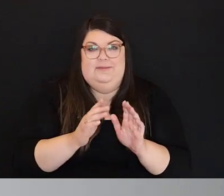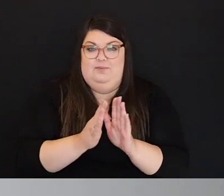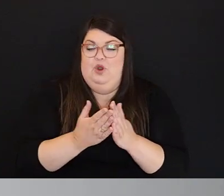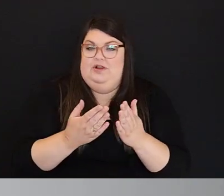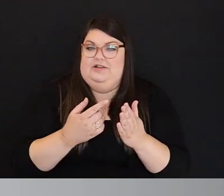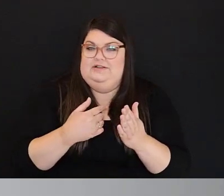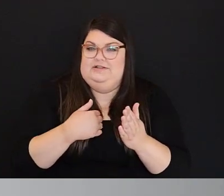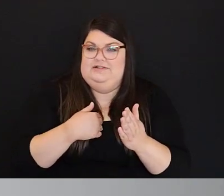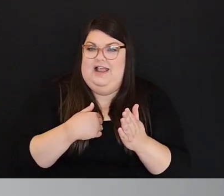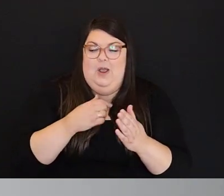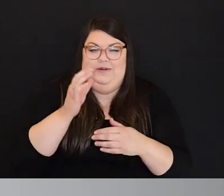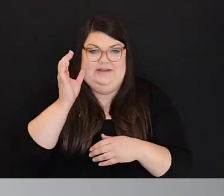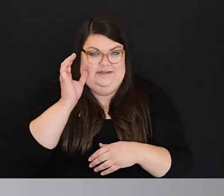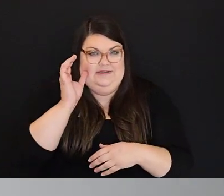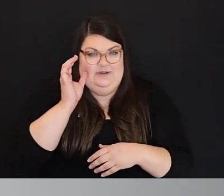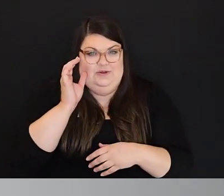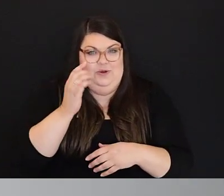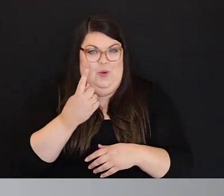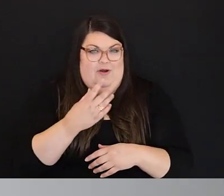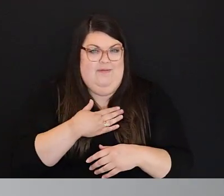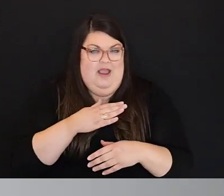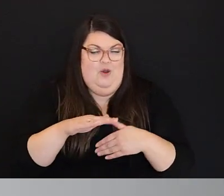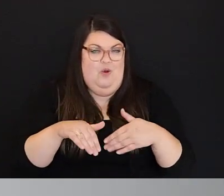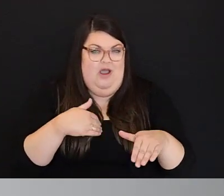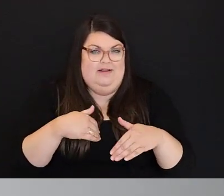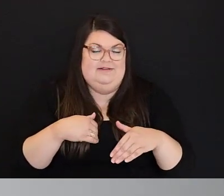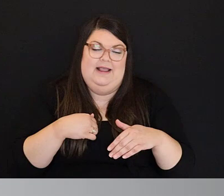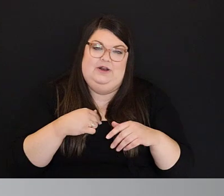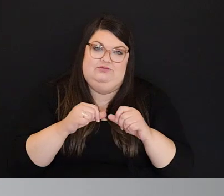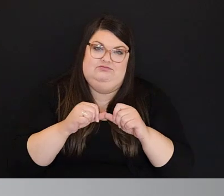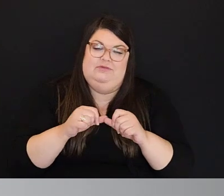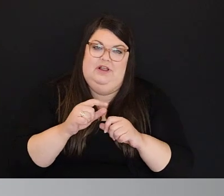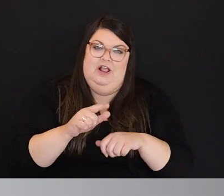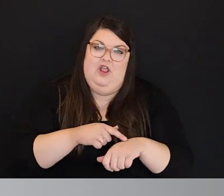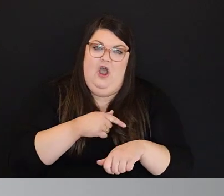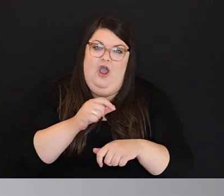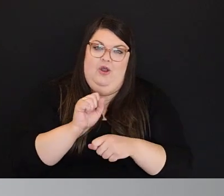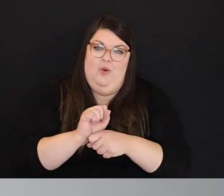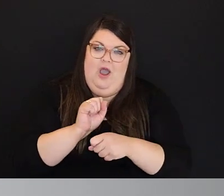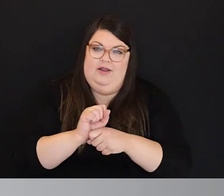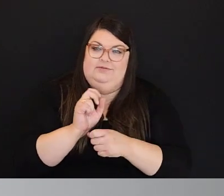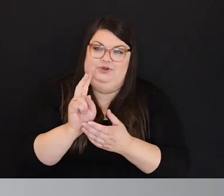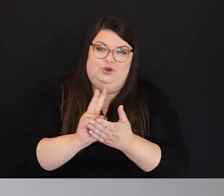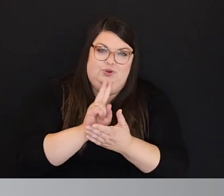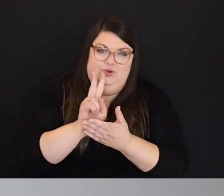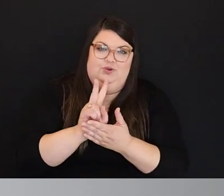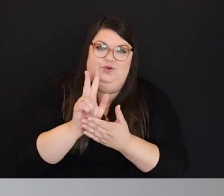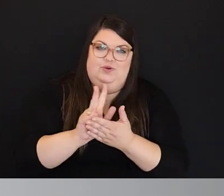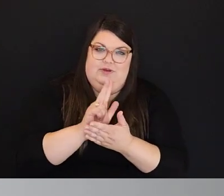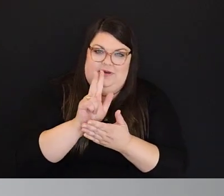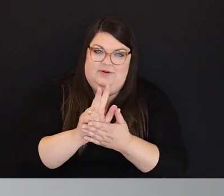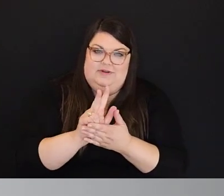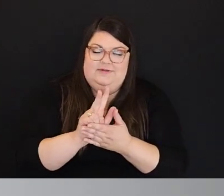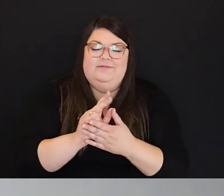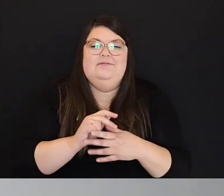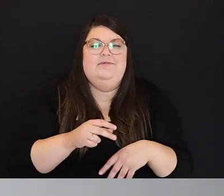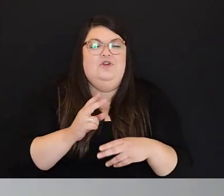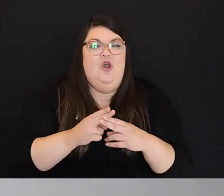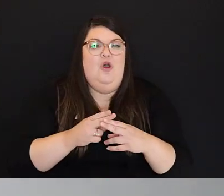books that I was listening to on one of my walks, I do very long walks, like 2-hour walks, 3-hour walks sometimes, was the Red